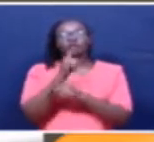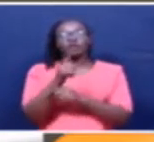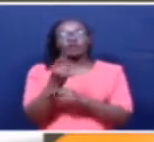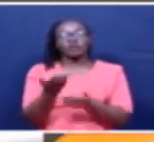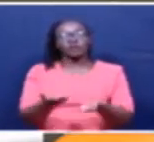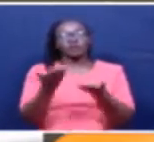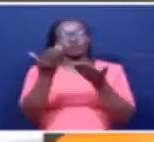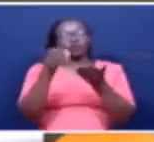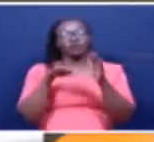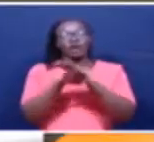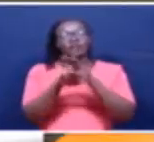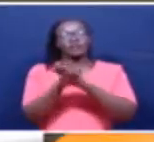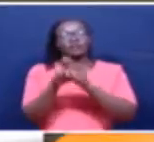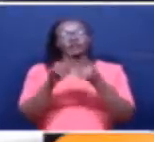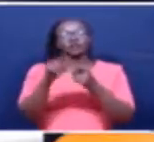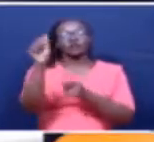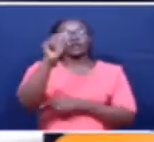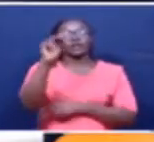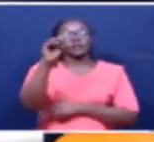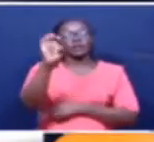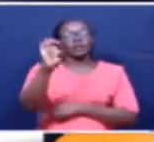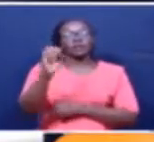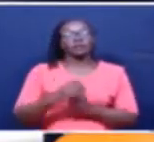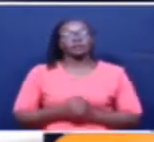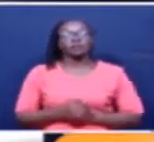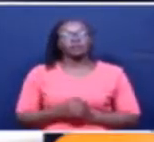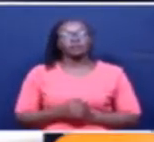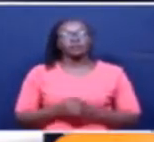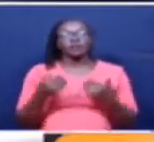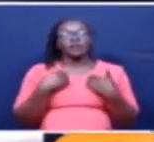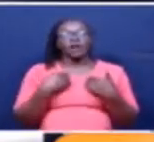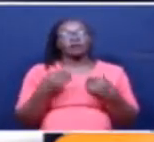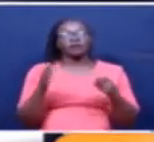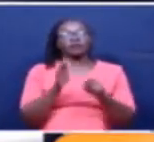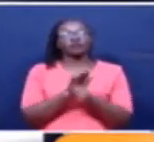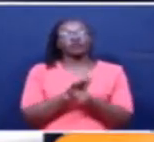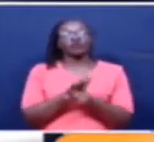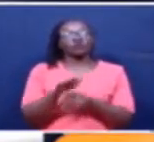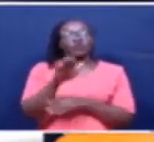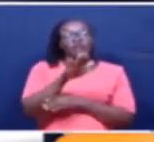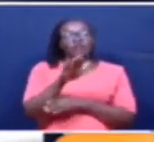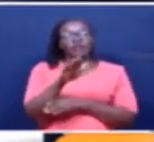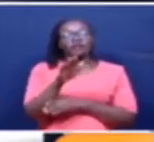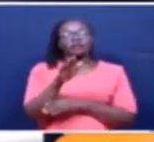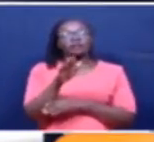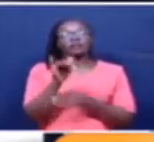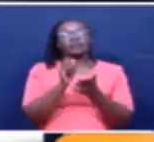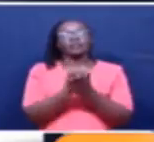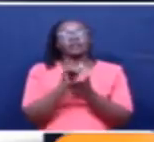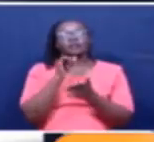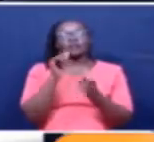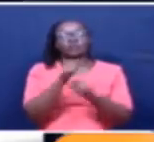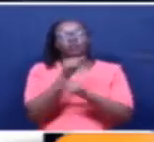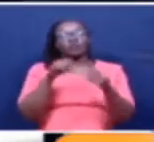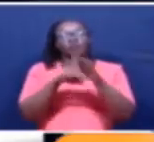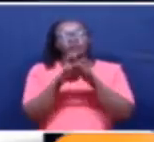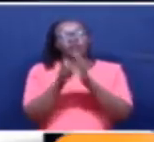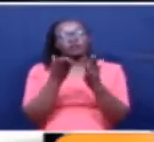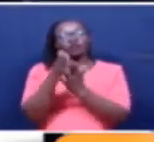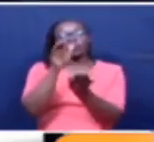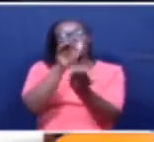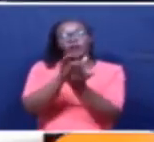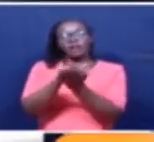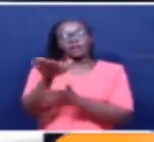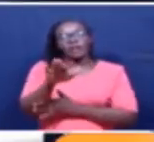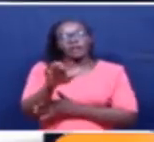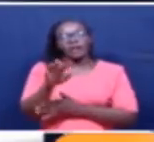credit access to SMEs. There's a whole section of the credit market that is not accessible through the banking sector.